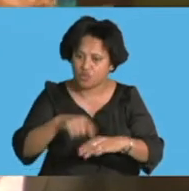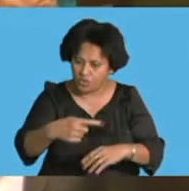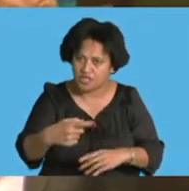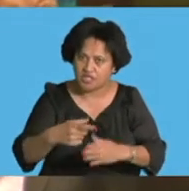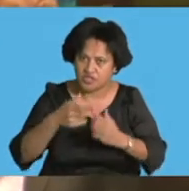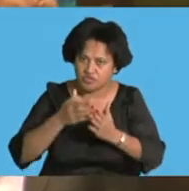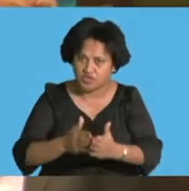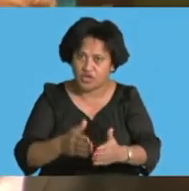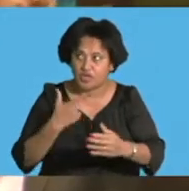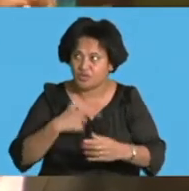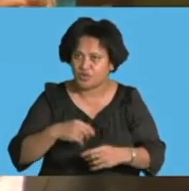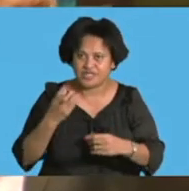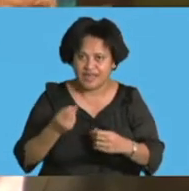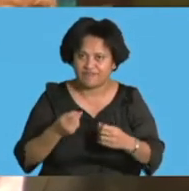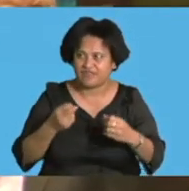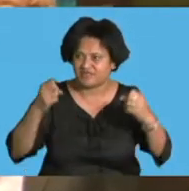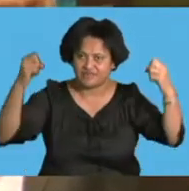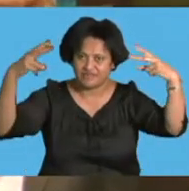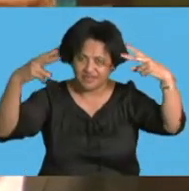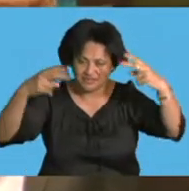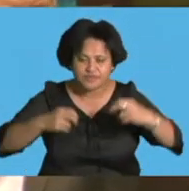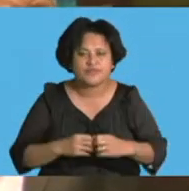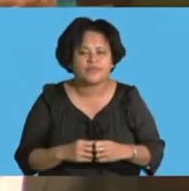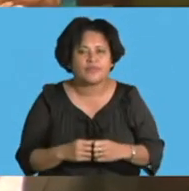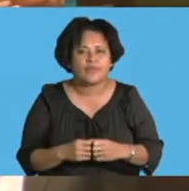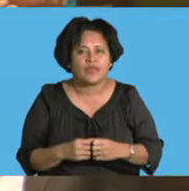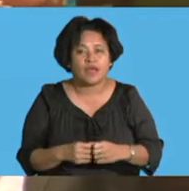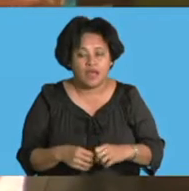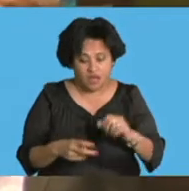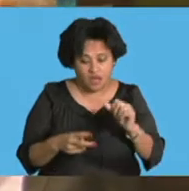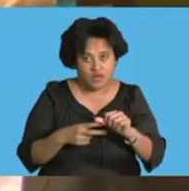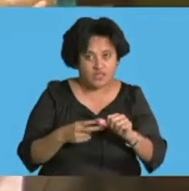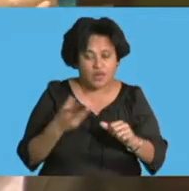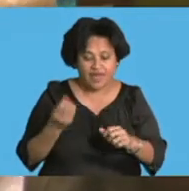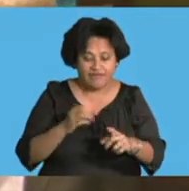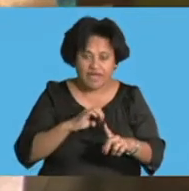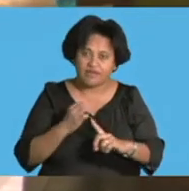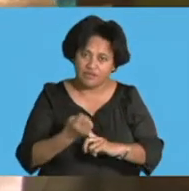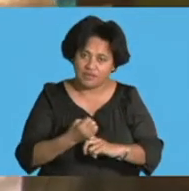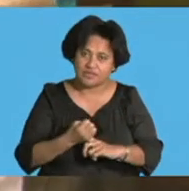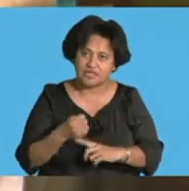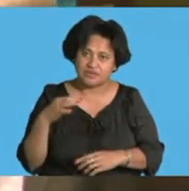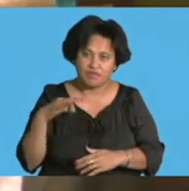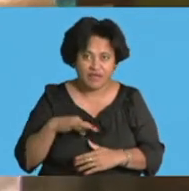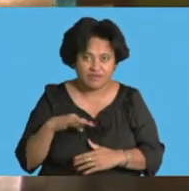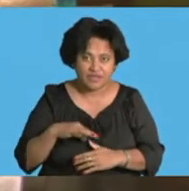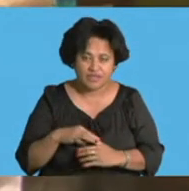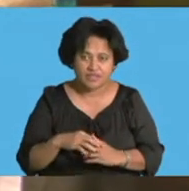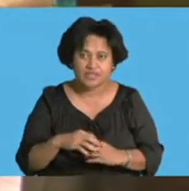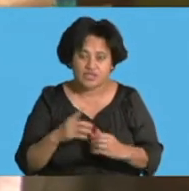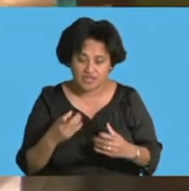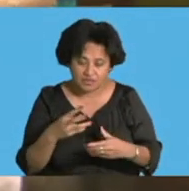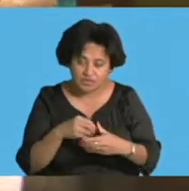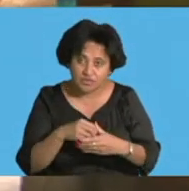through increase in trade. There will also be environmental benefit that will include the increased